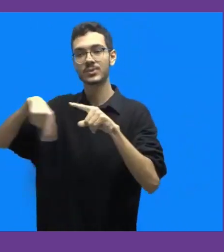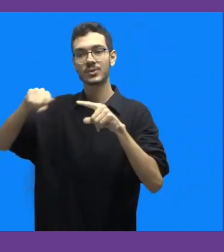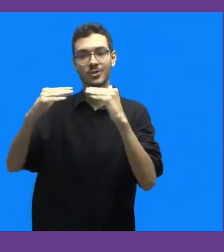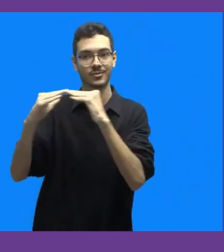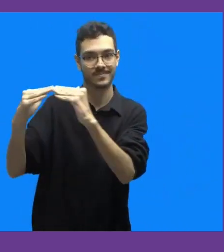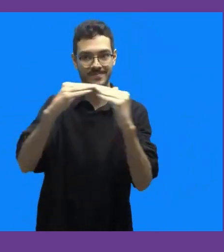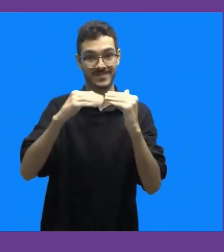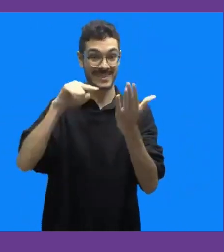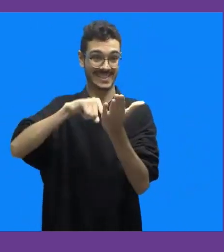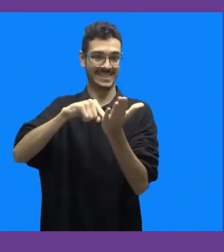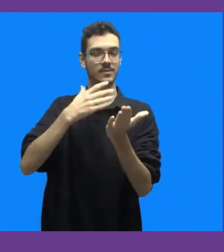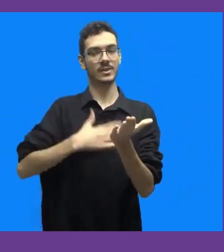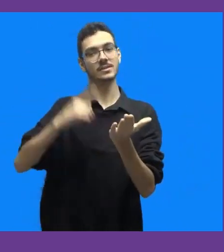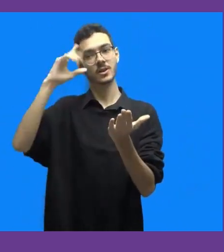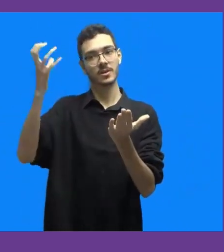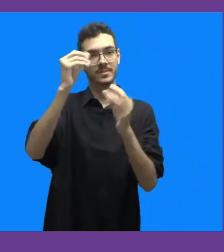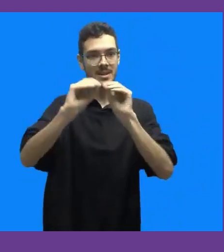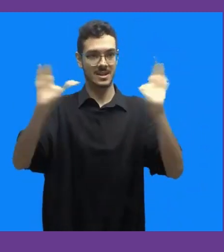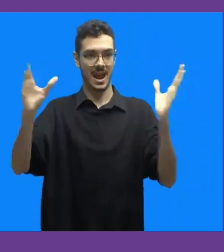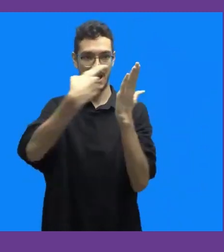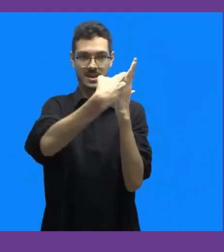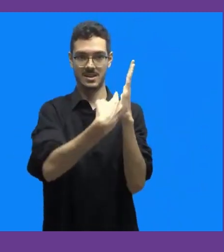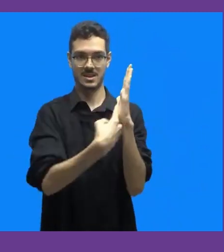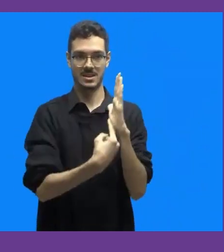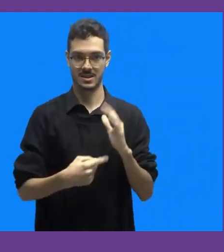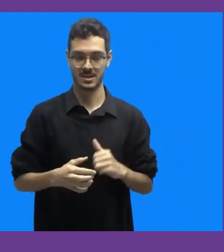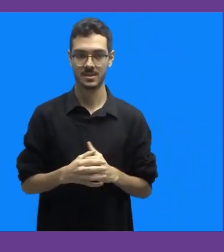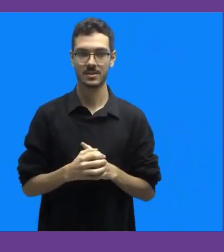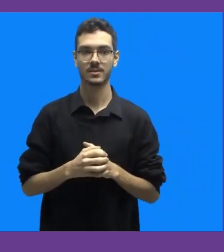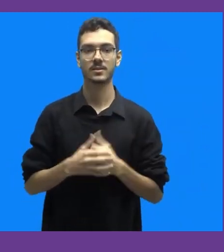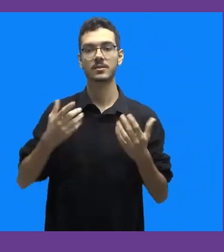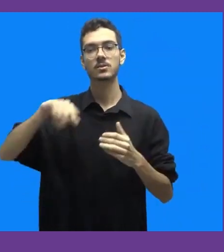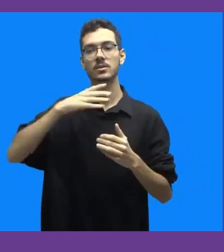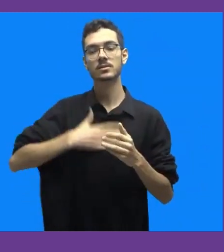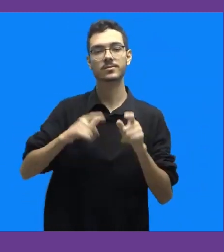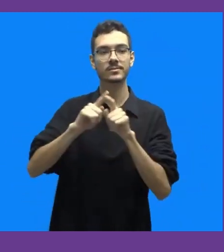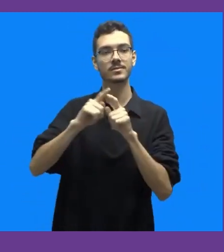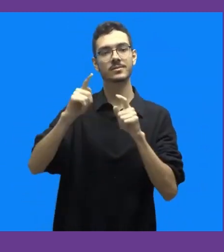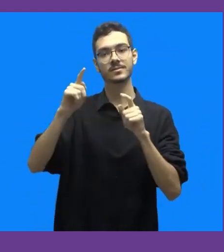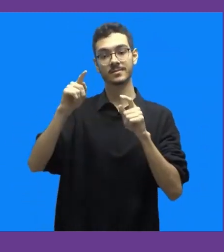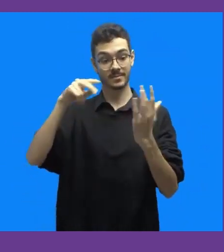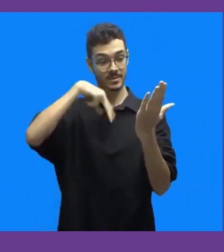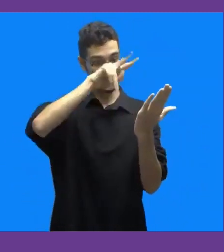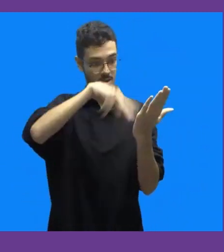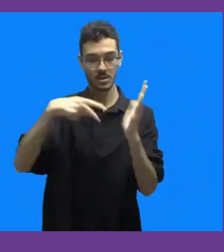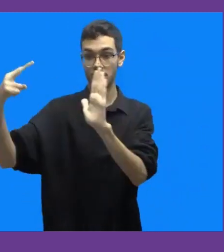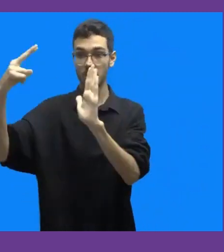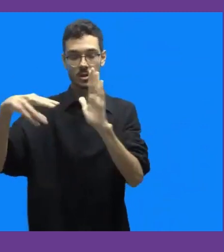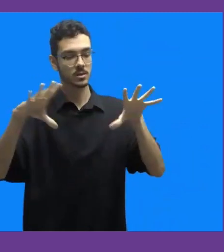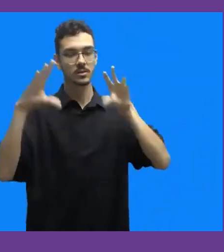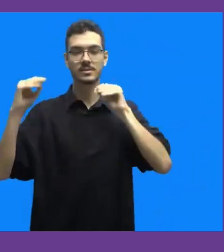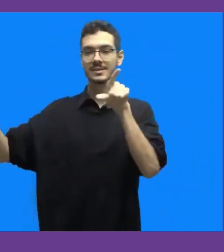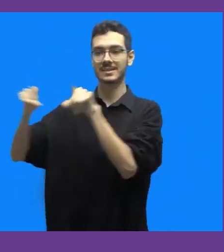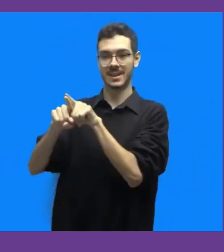same things, was this thing that was mentioned before, which was evidence. So it was